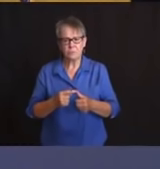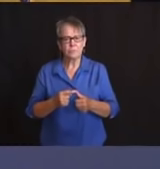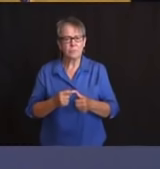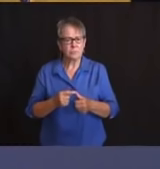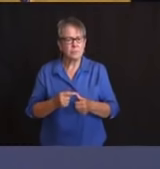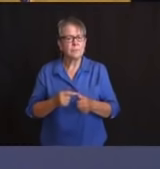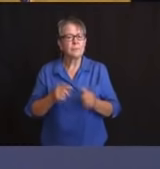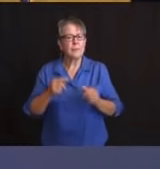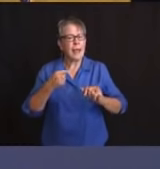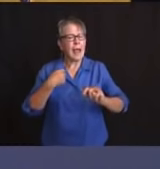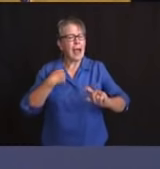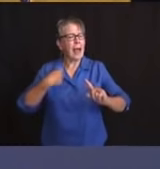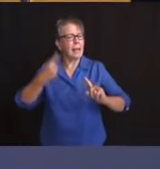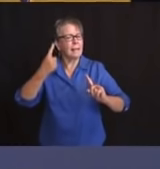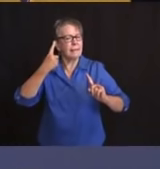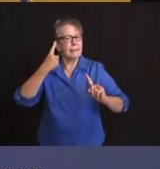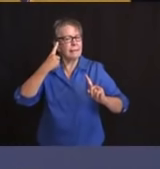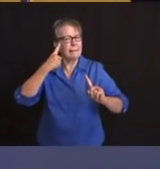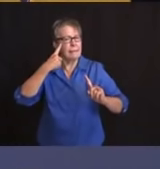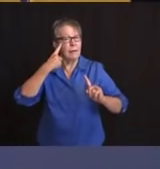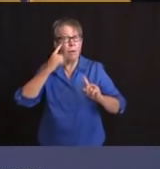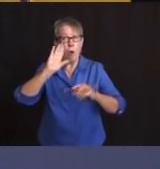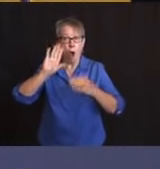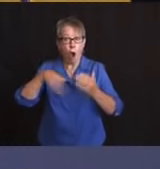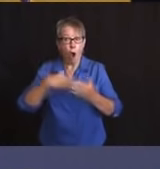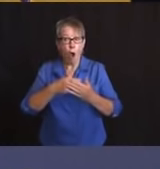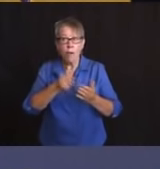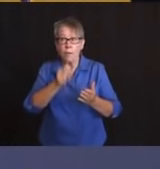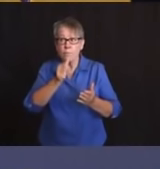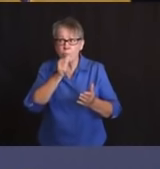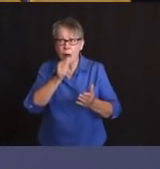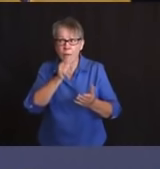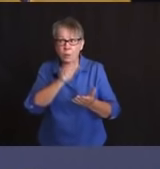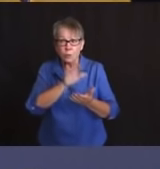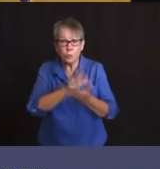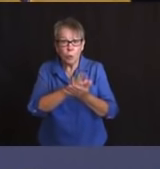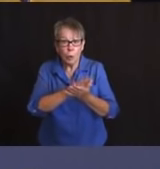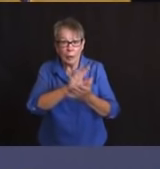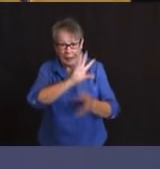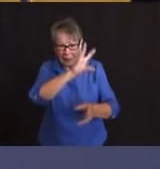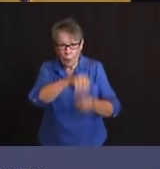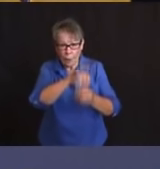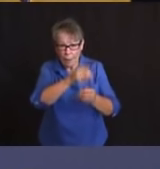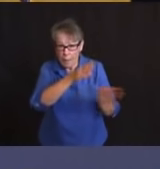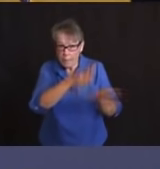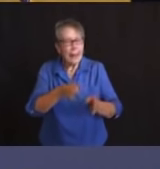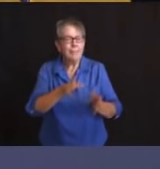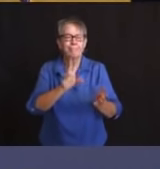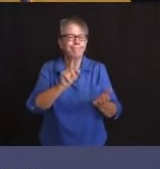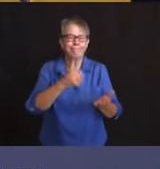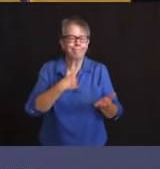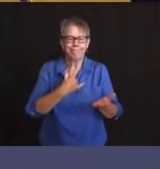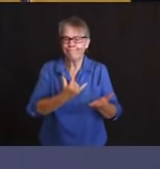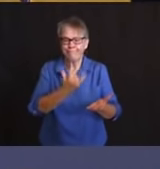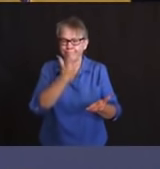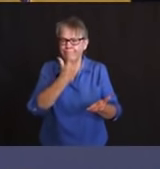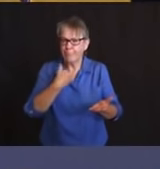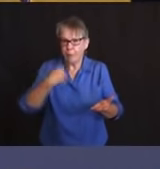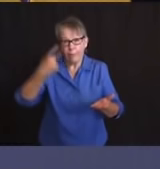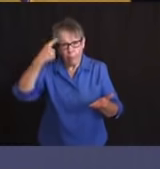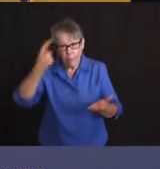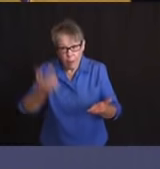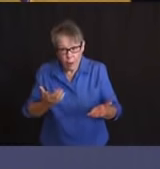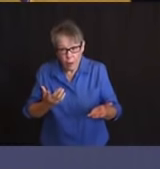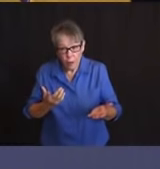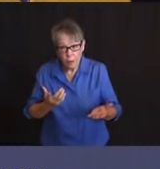Private, say a religious or a private school that is not under the watch of